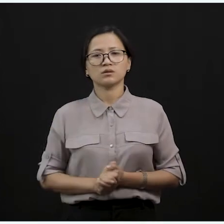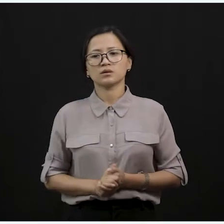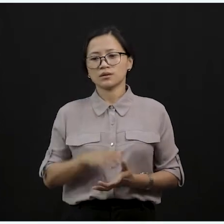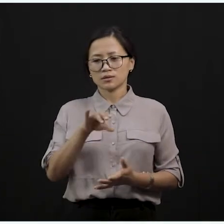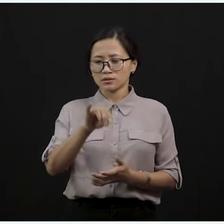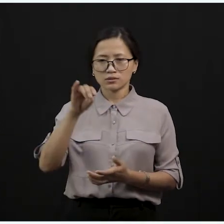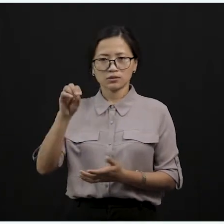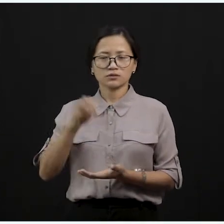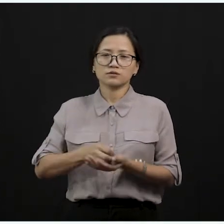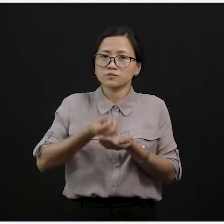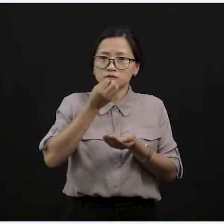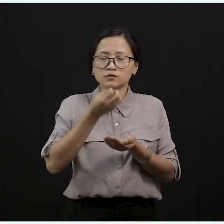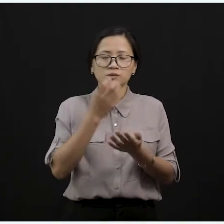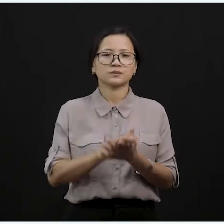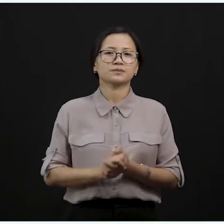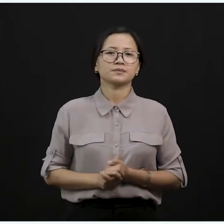were collecting foods.